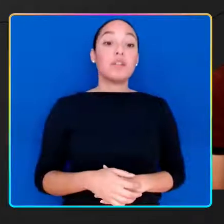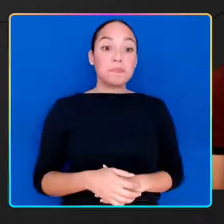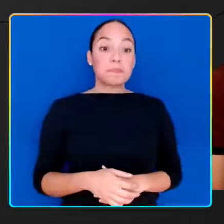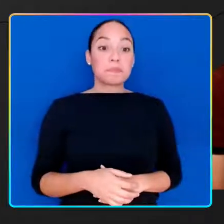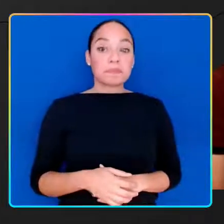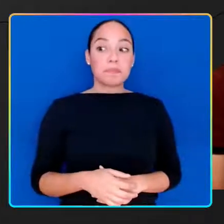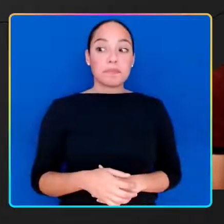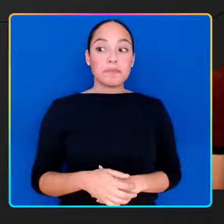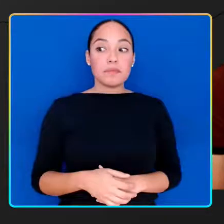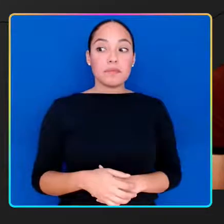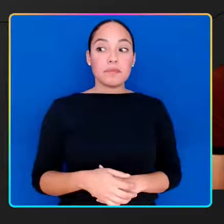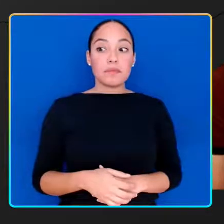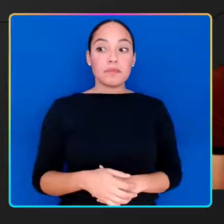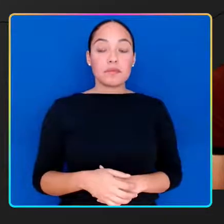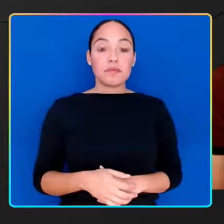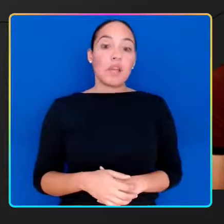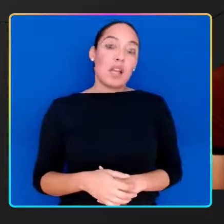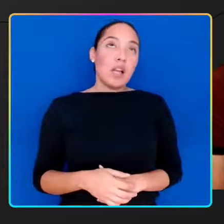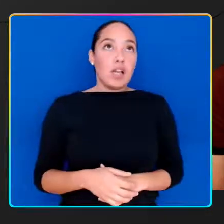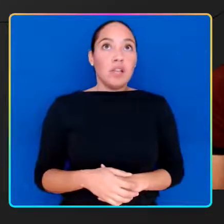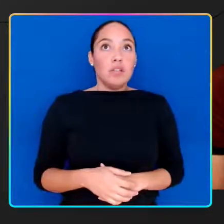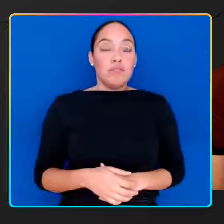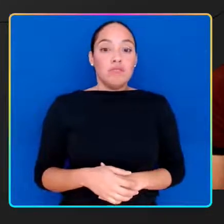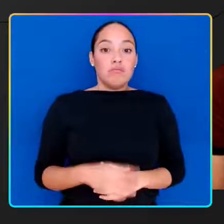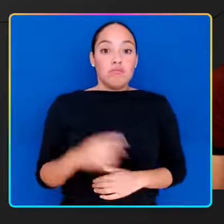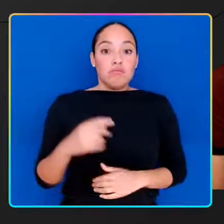to be a lot